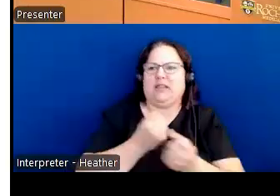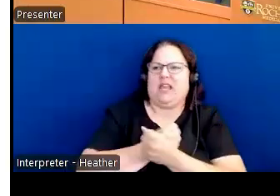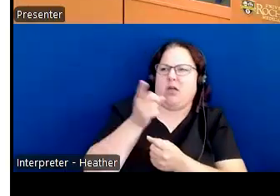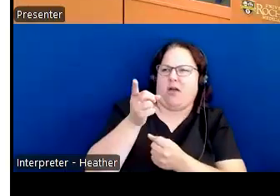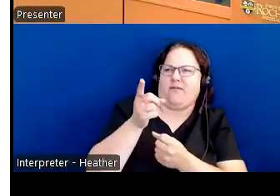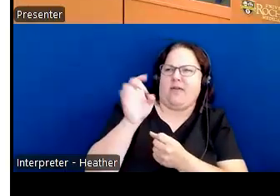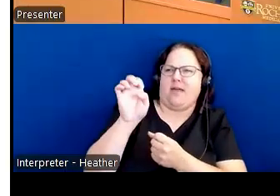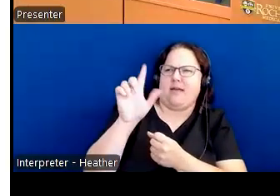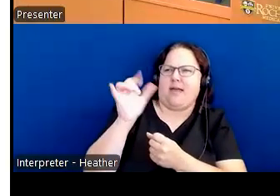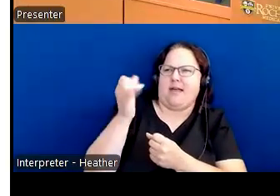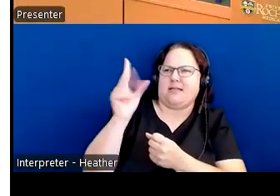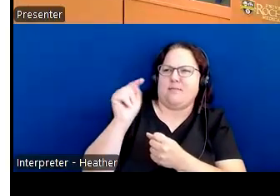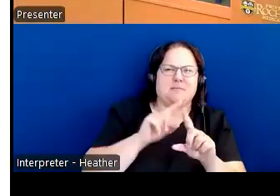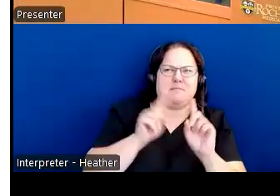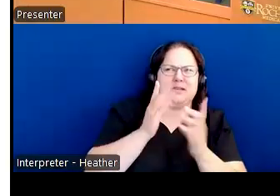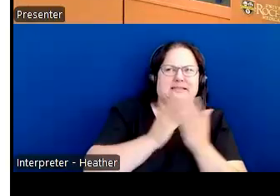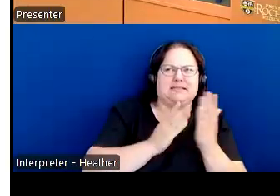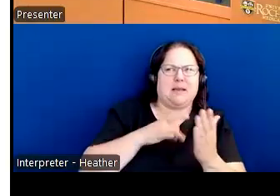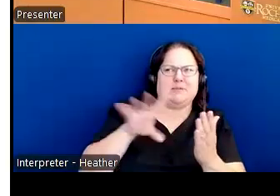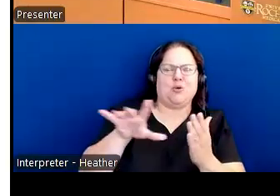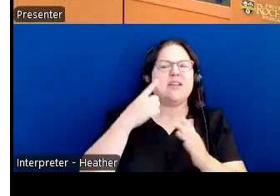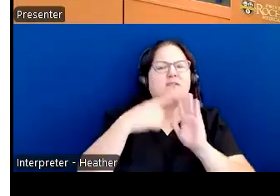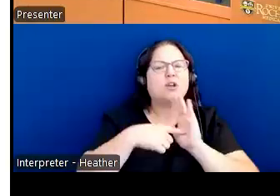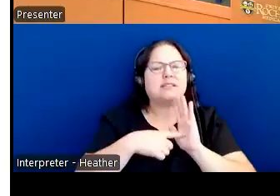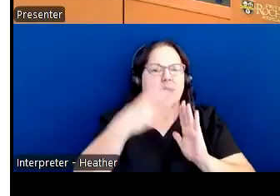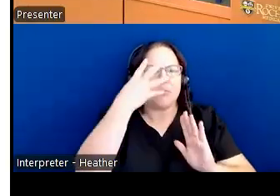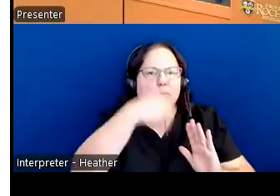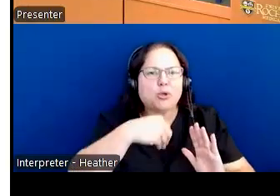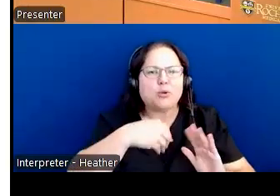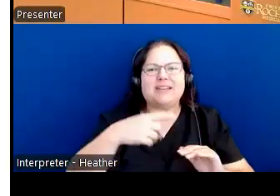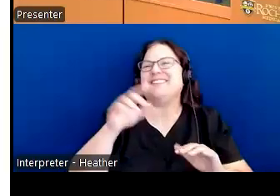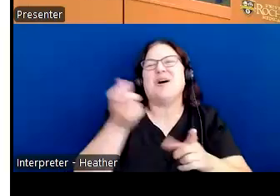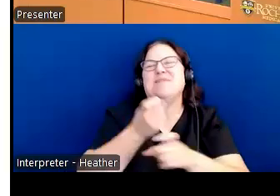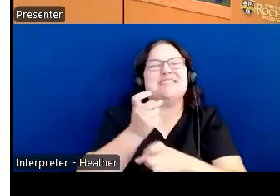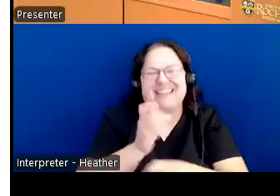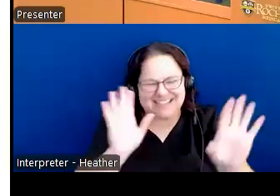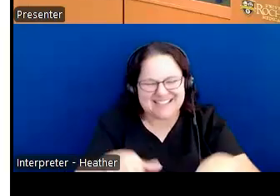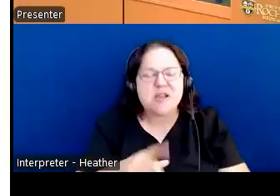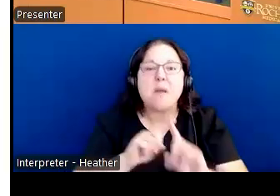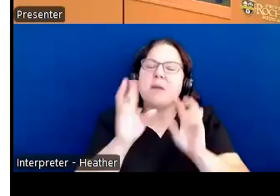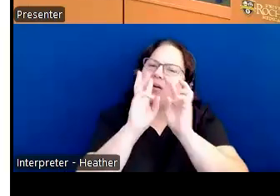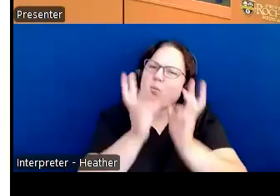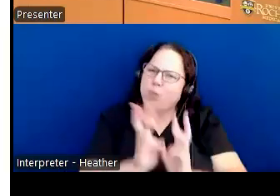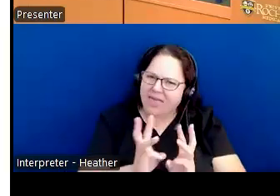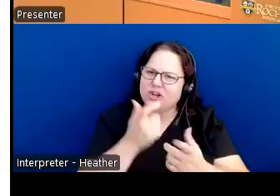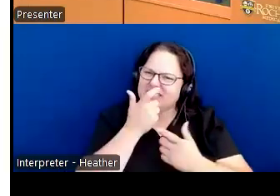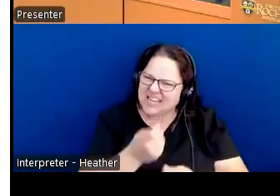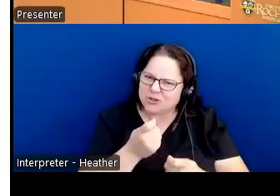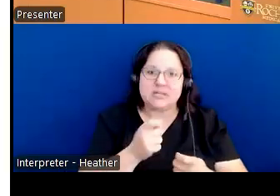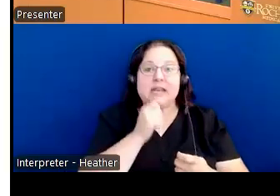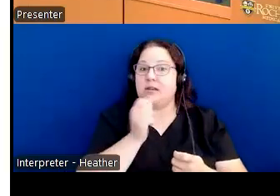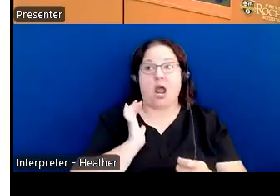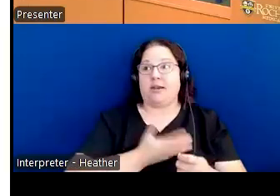love other things like beauty, sunshine. No, I'm just kidding. But the weather is interesting and certainly out of our control.